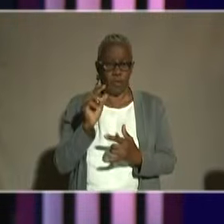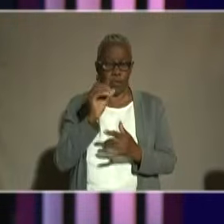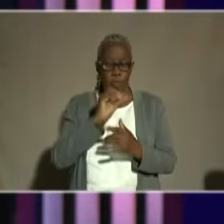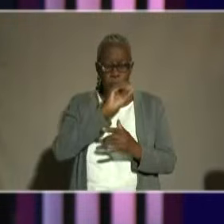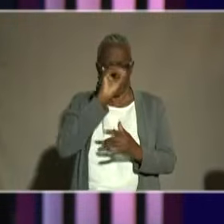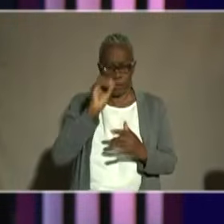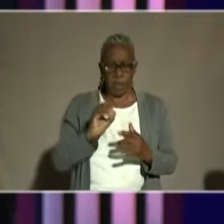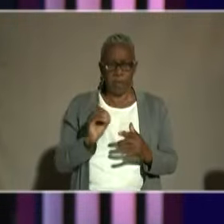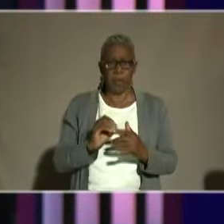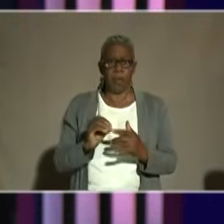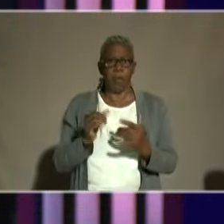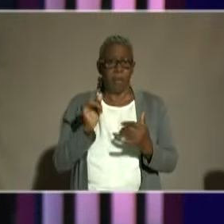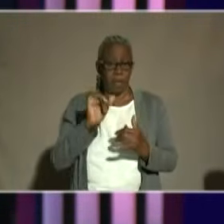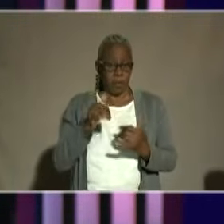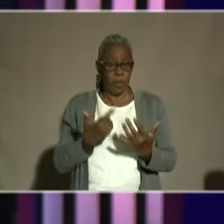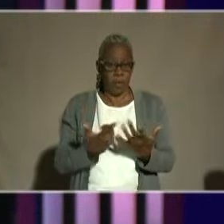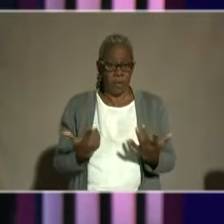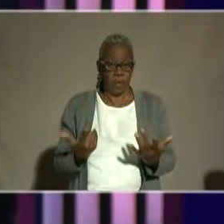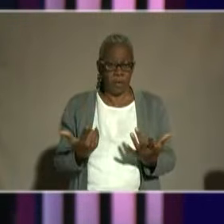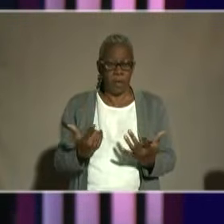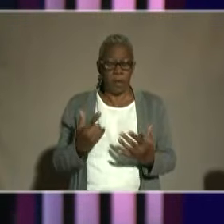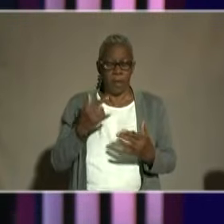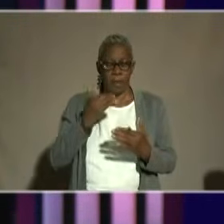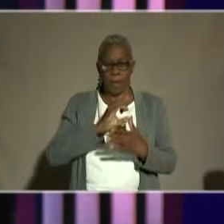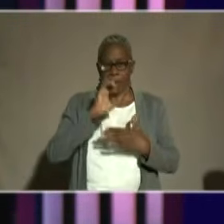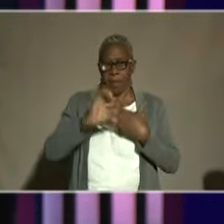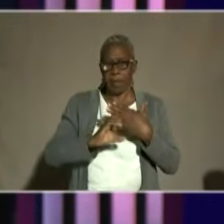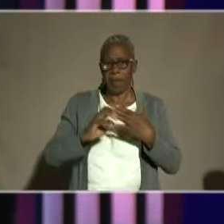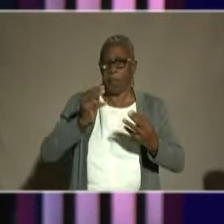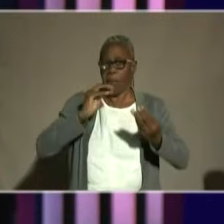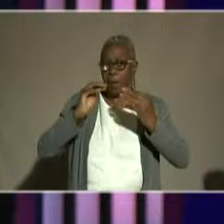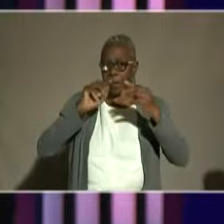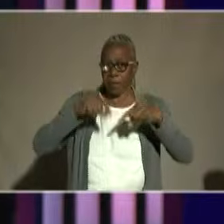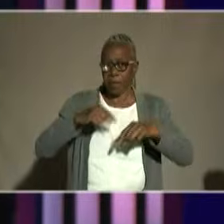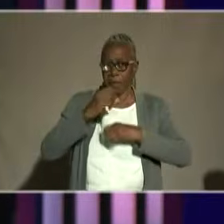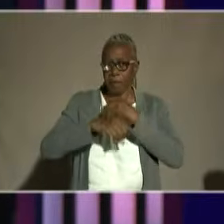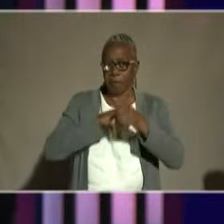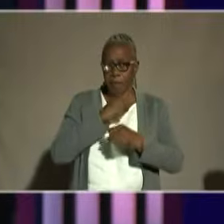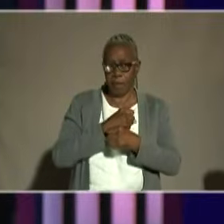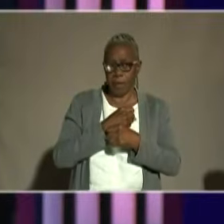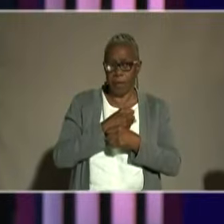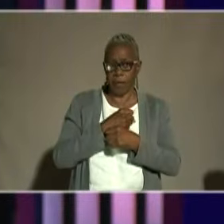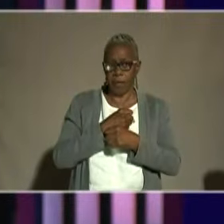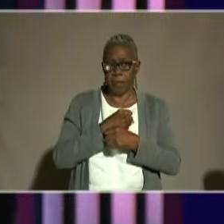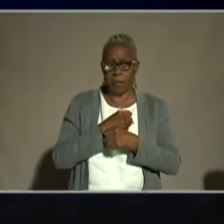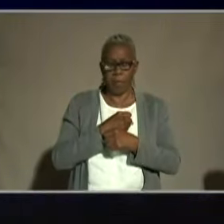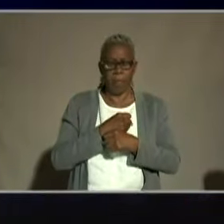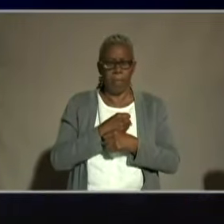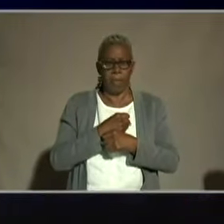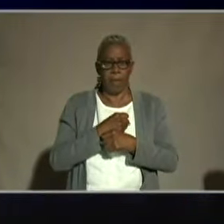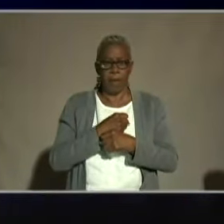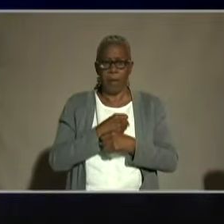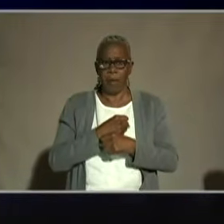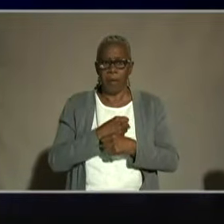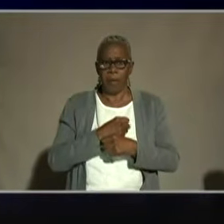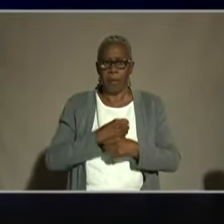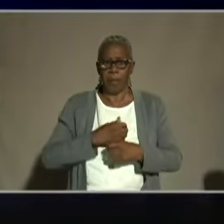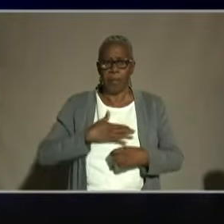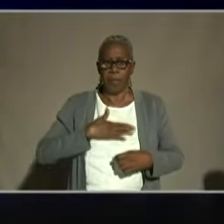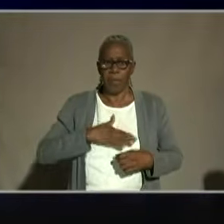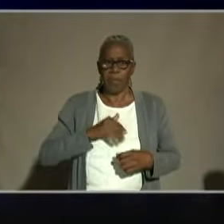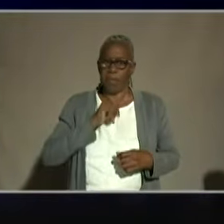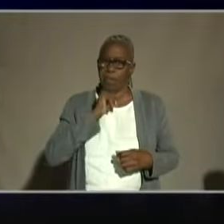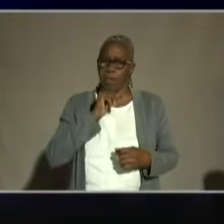March this year, and we will more than likely achieve 60% this fiscal year. No, please, you're not entitled to do